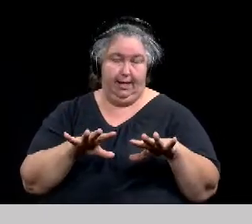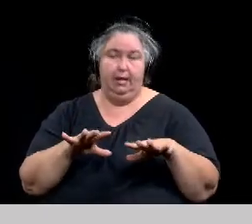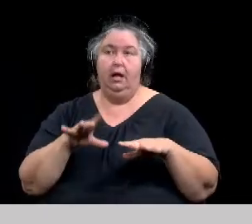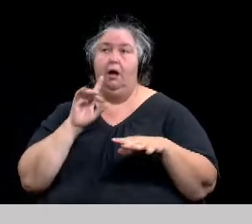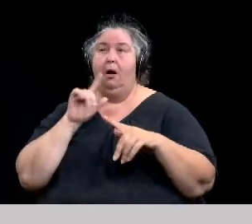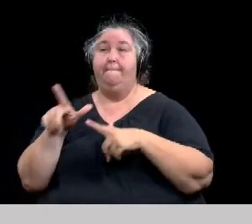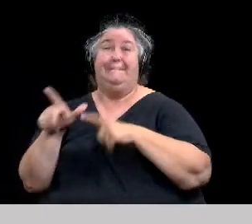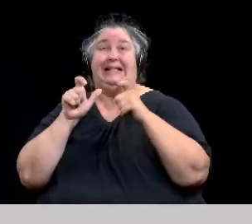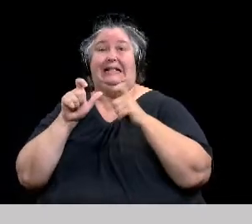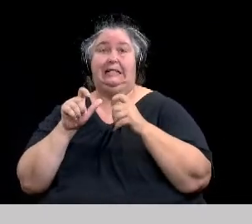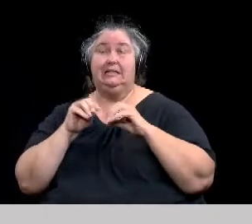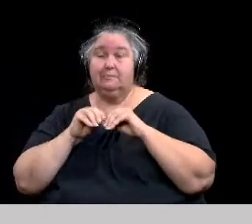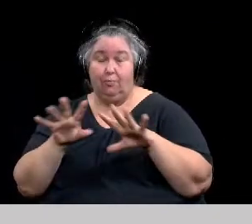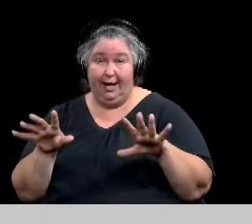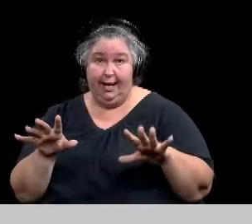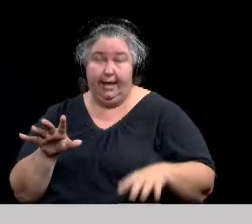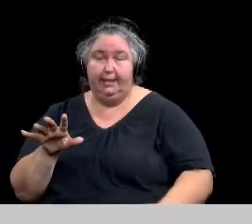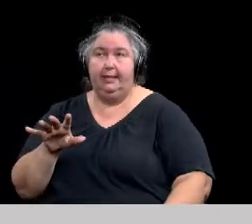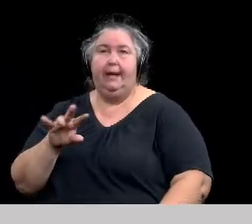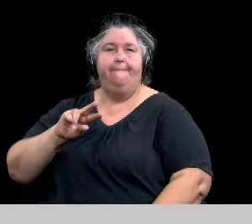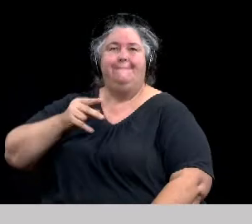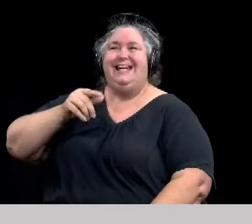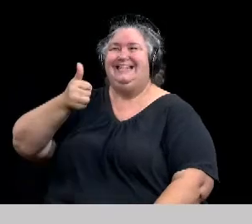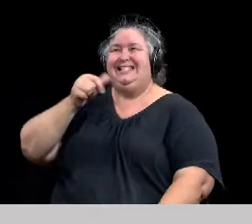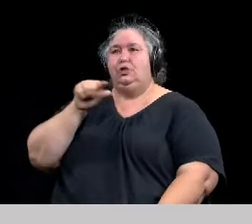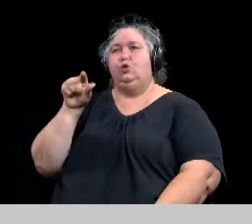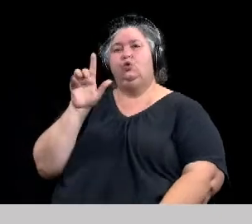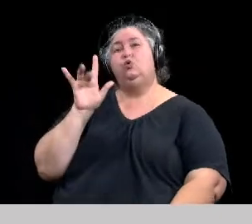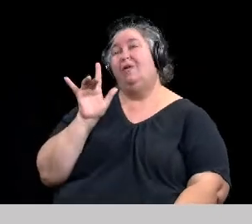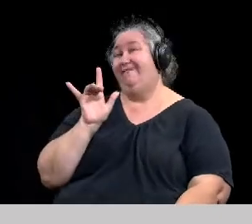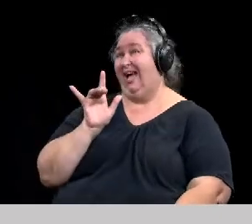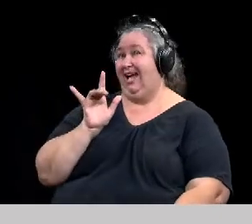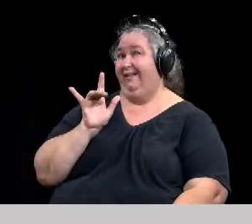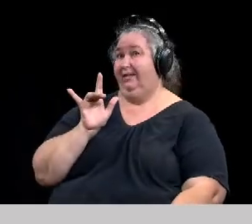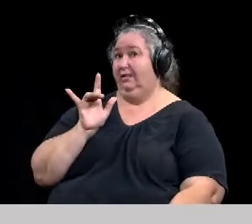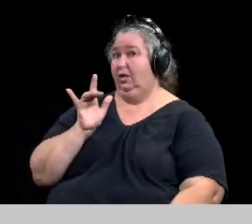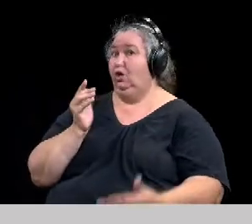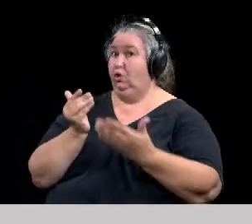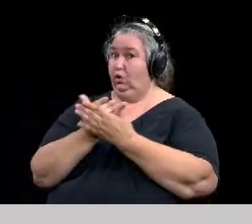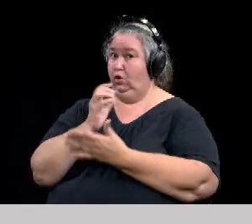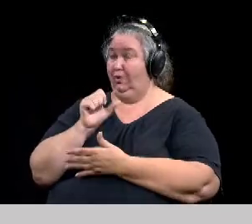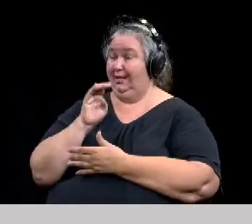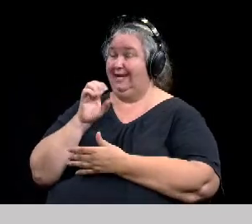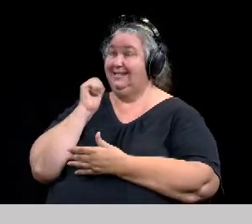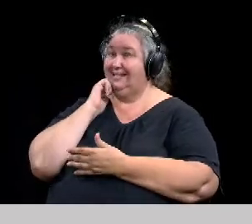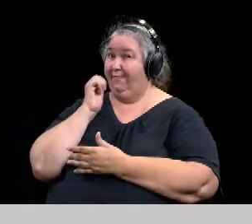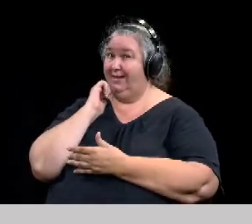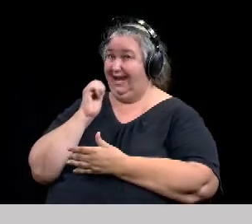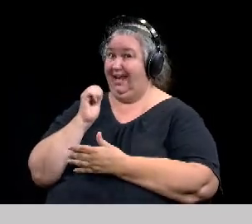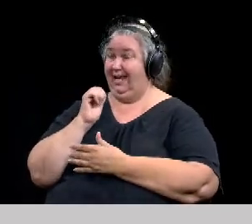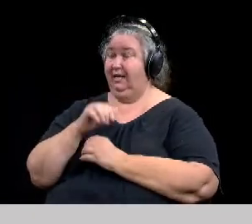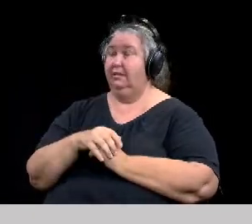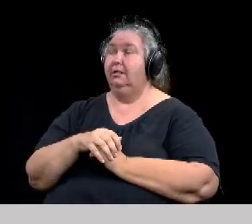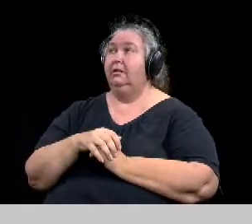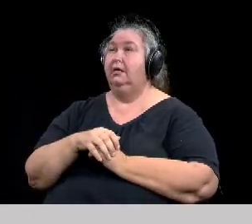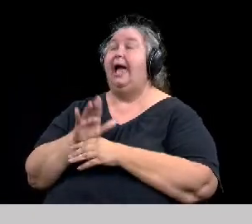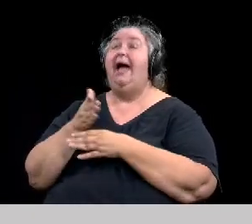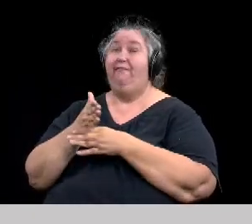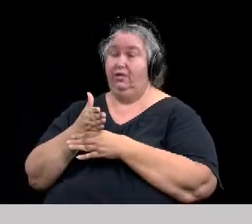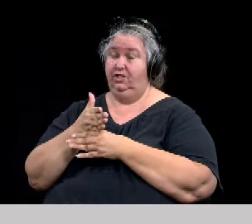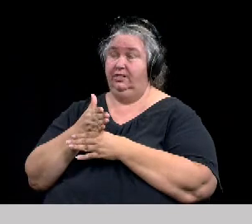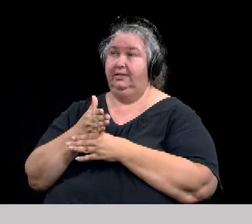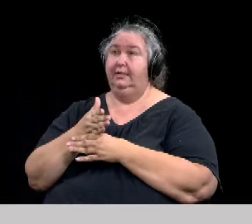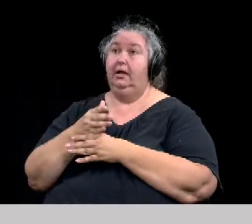Accelerated spread is 10 to 25 new cases per day on rolling average. And then at